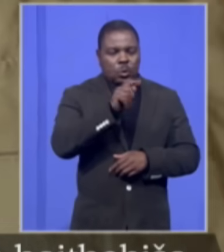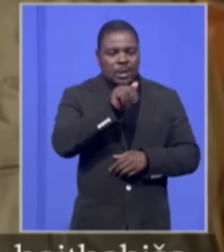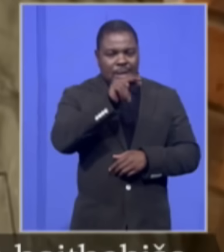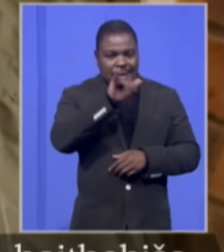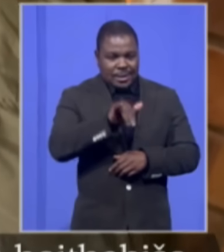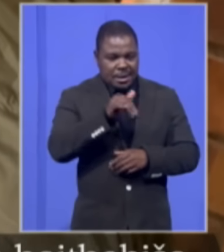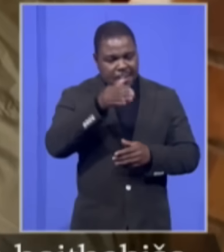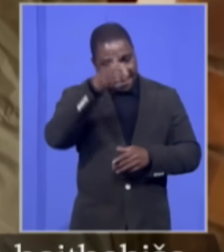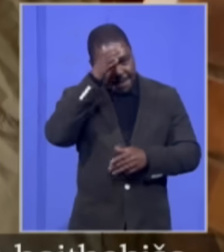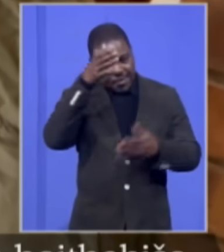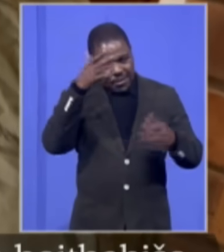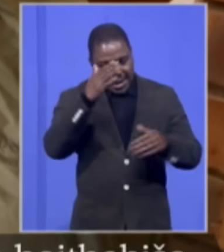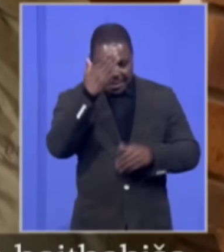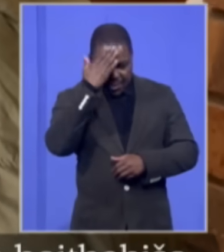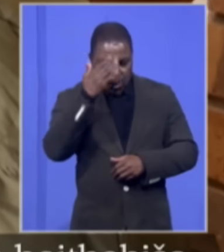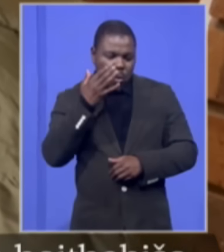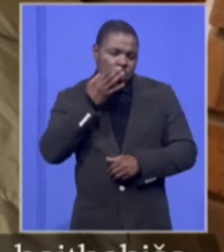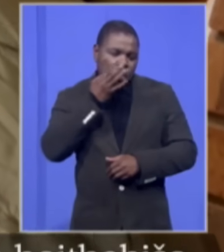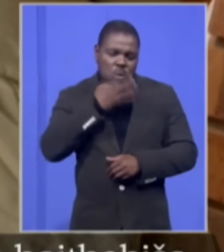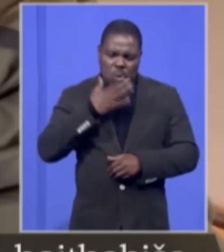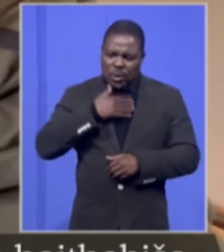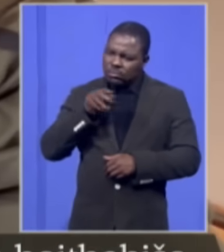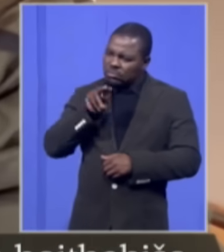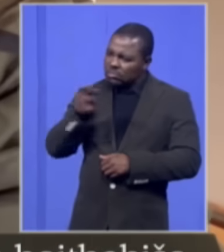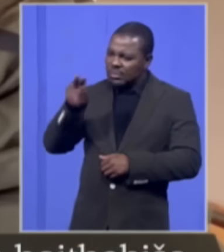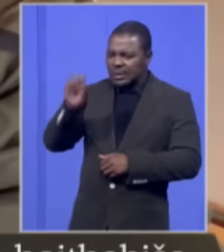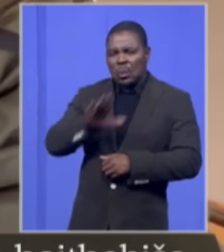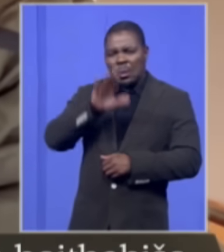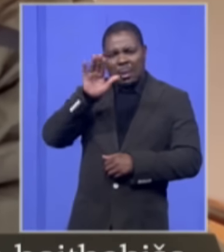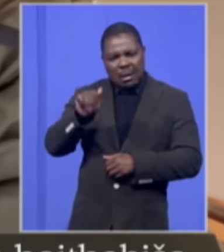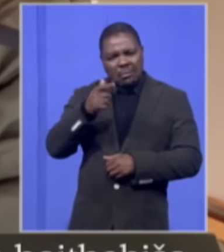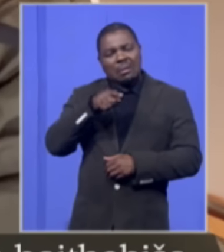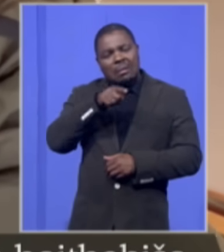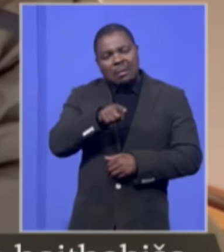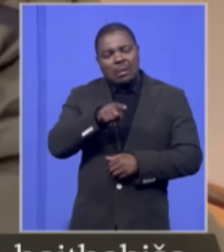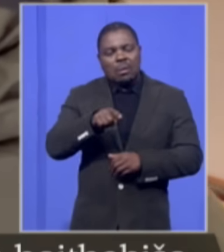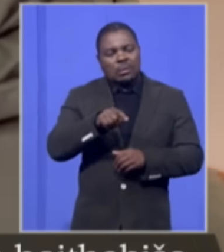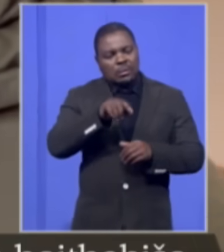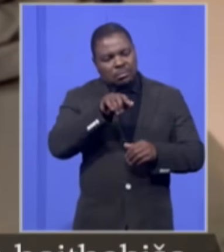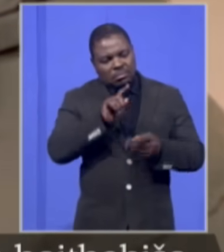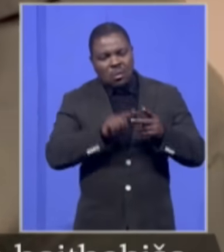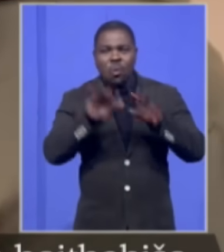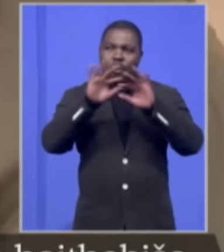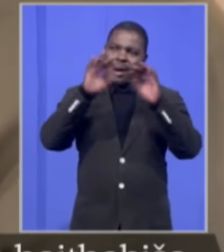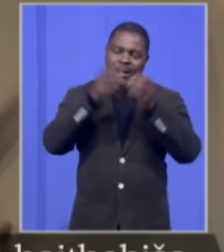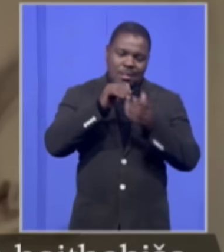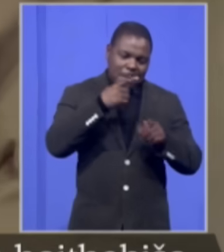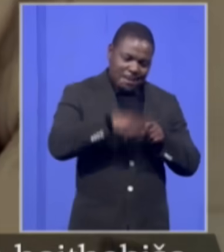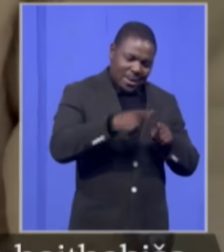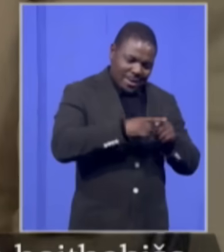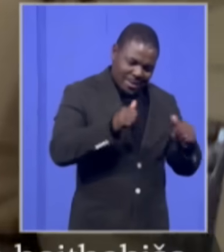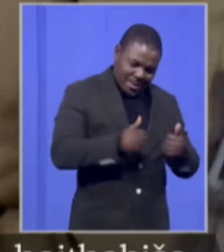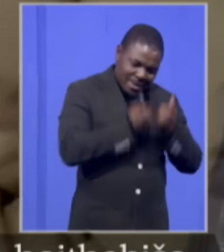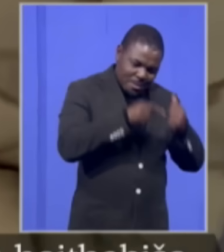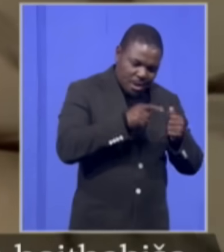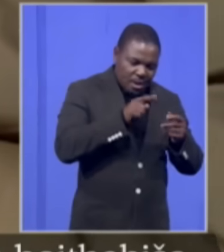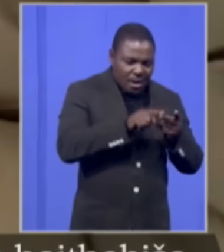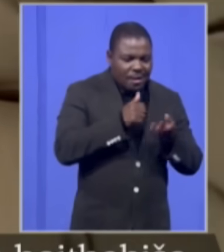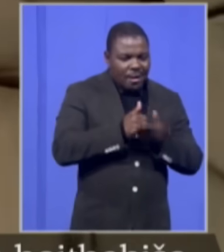go bona barutwana ka mo Afrika Borwa le lefase ka bophara ba bapala papadi ya Dikhato 72 go nontšha kgolo ya dikgopolo tša